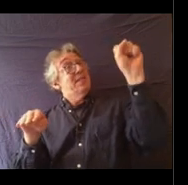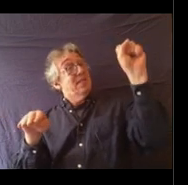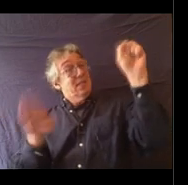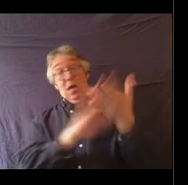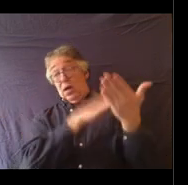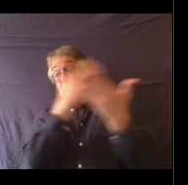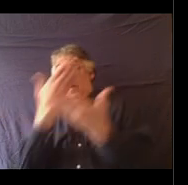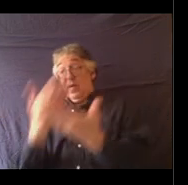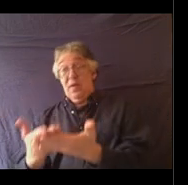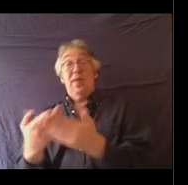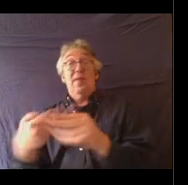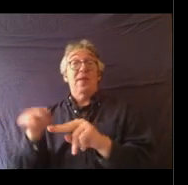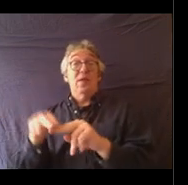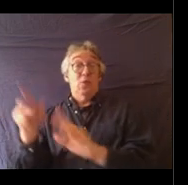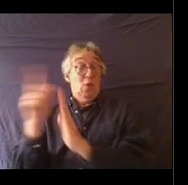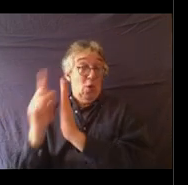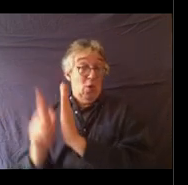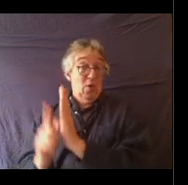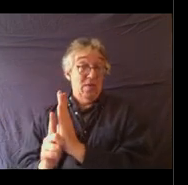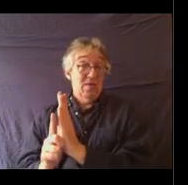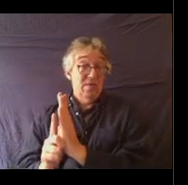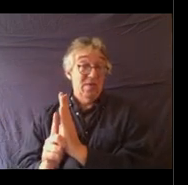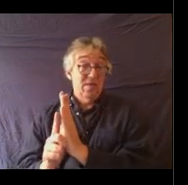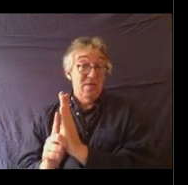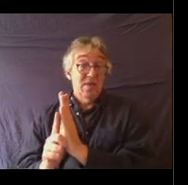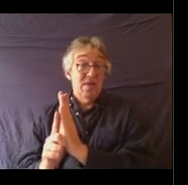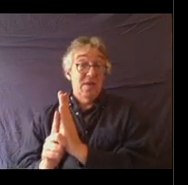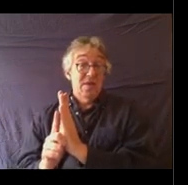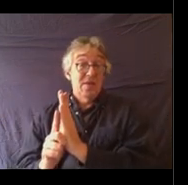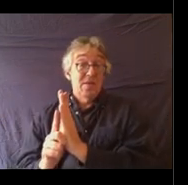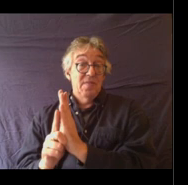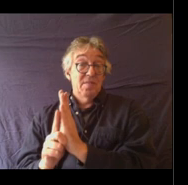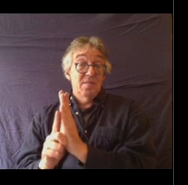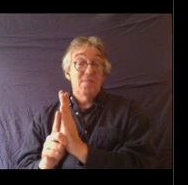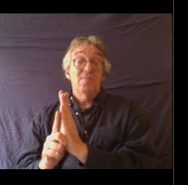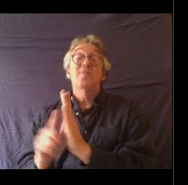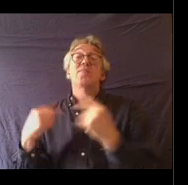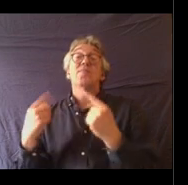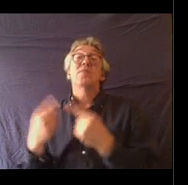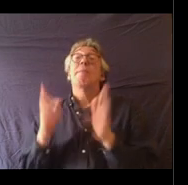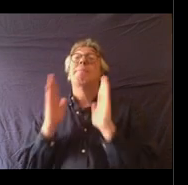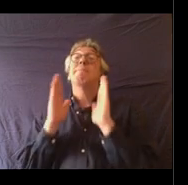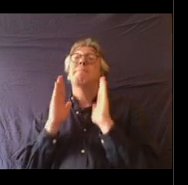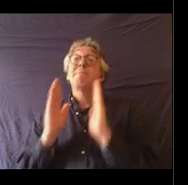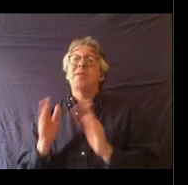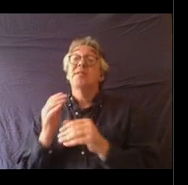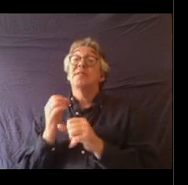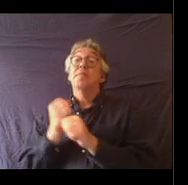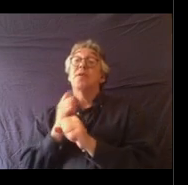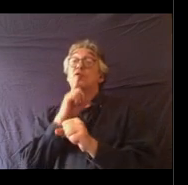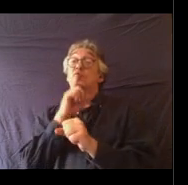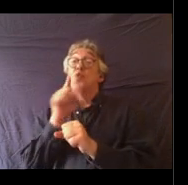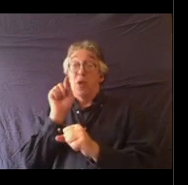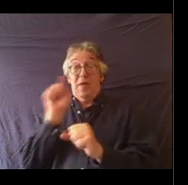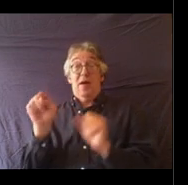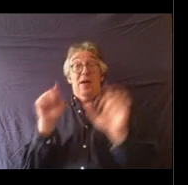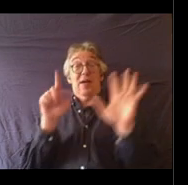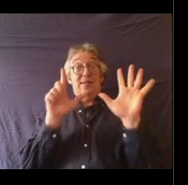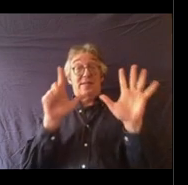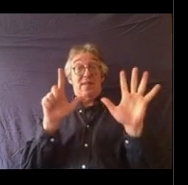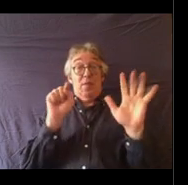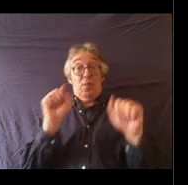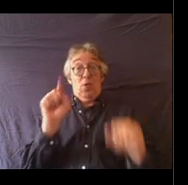the transposition that was mentioned in Lara, we need to ensure that this provision, this first paragraph of